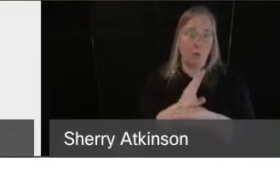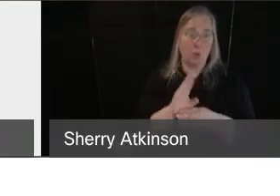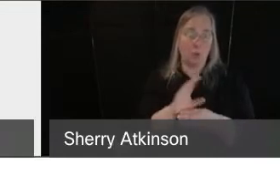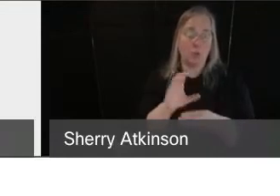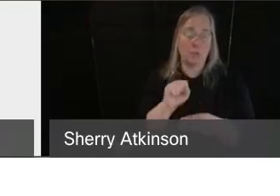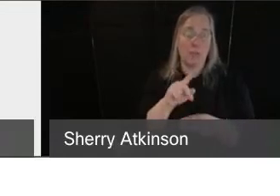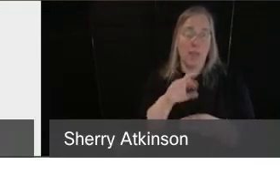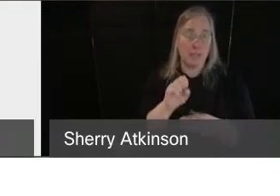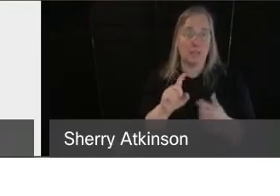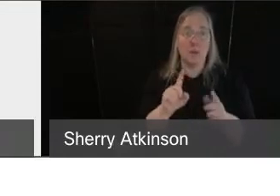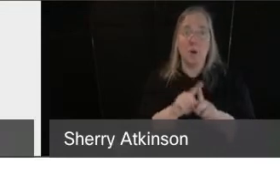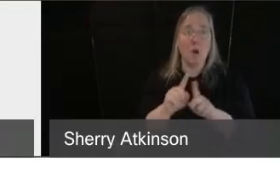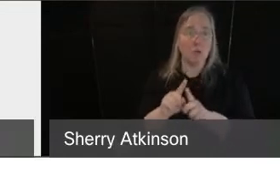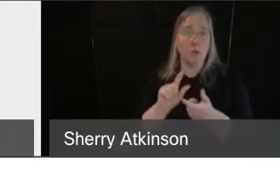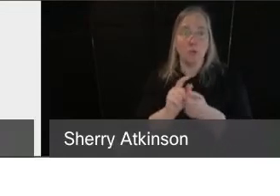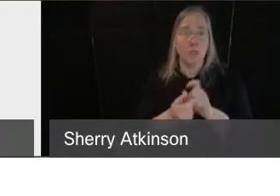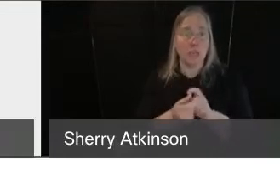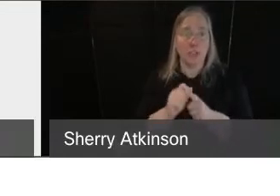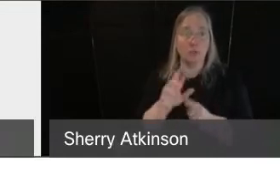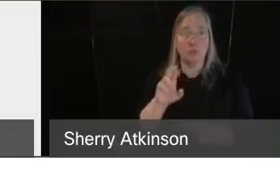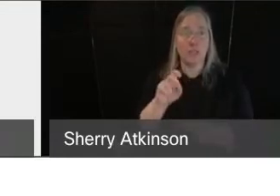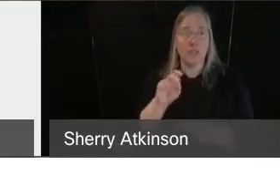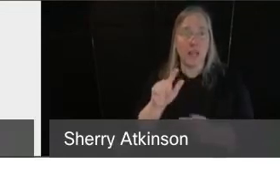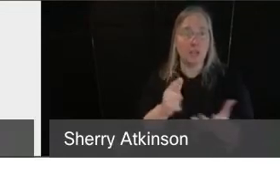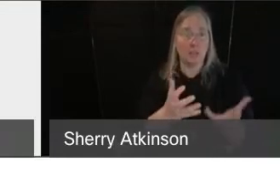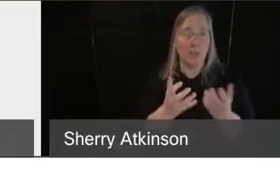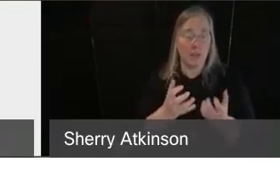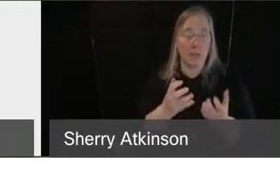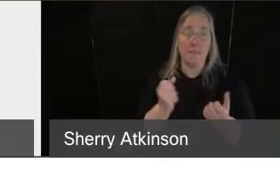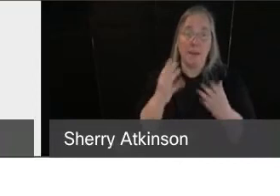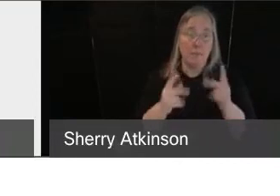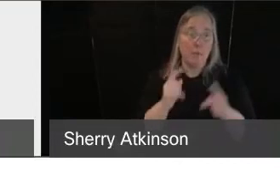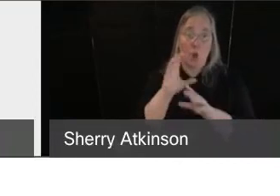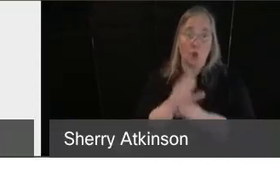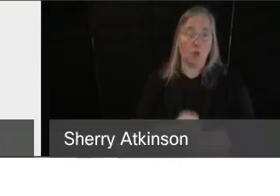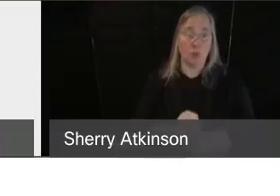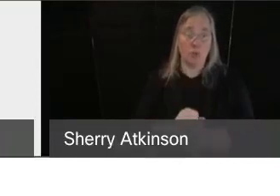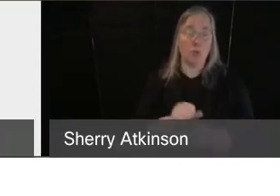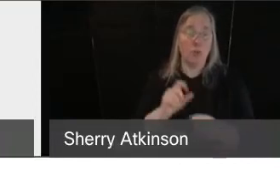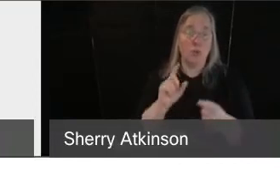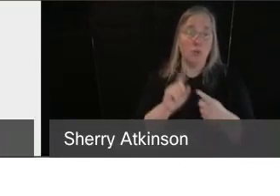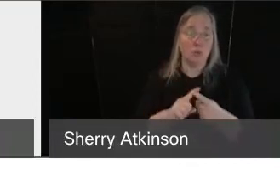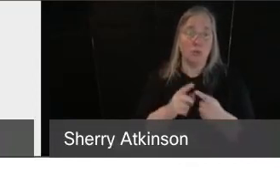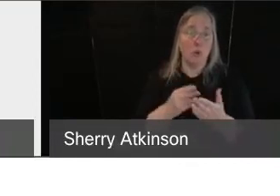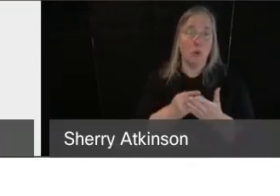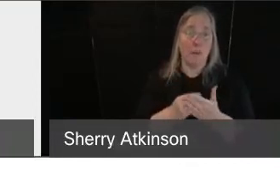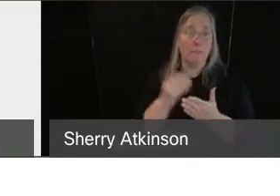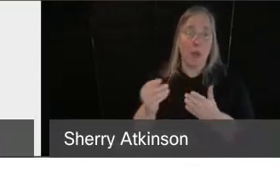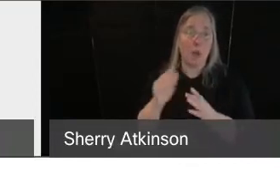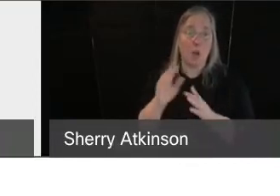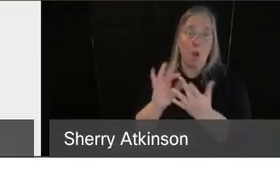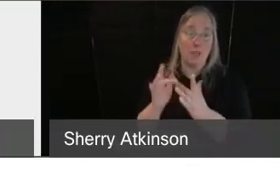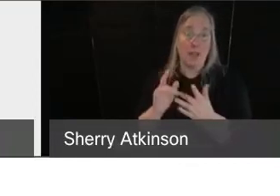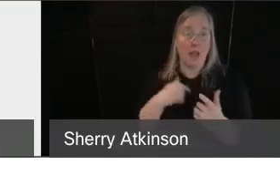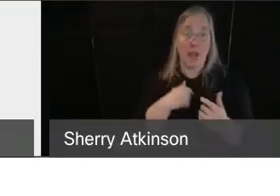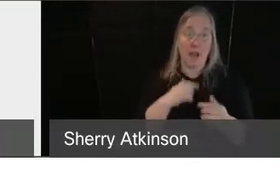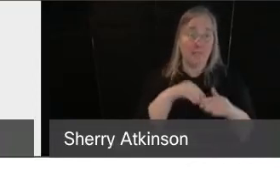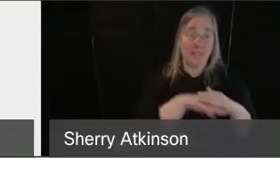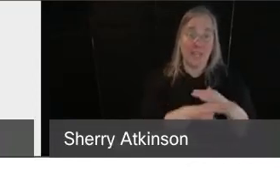We're all getting used to buying our stuff online. I've set foot in the mall once in the last 9 months.